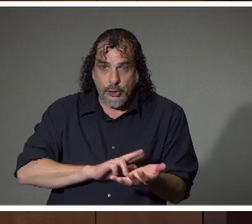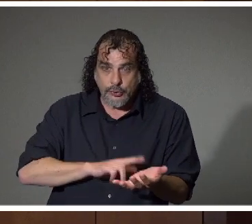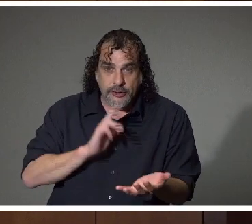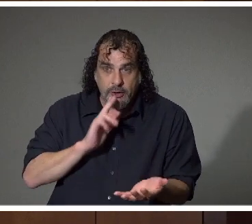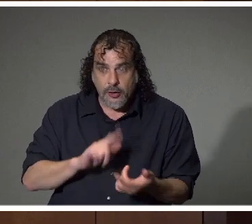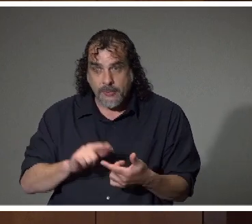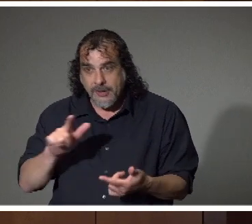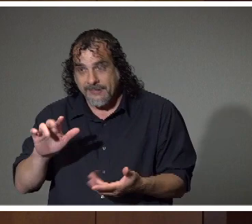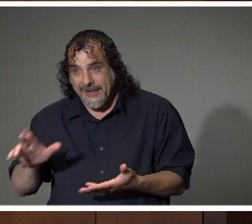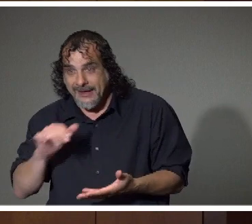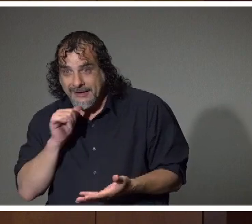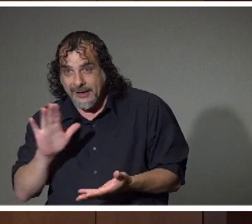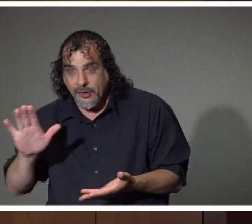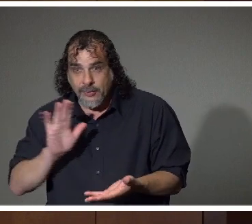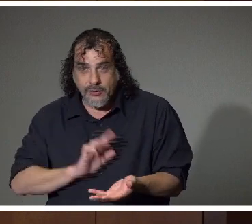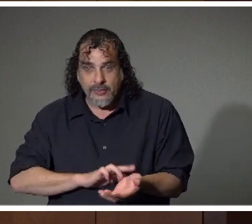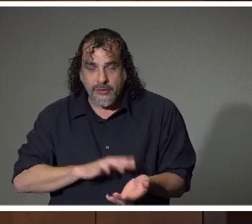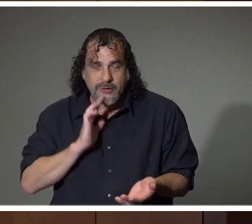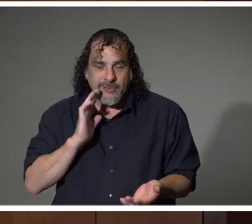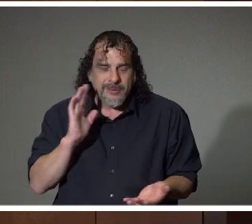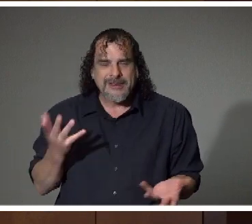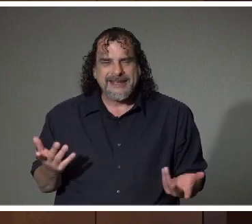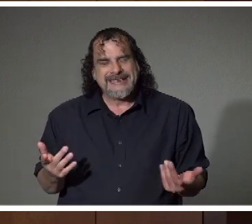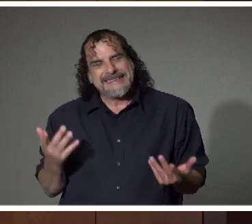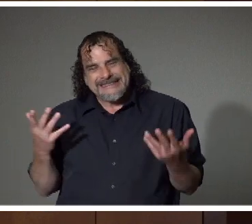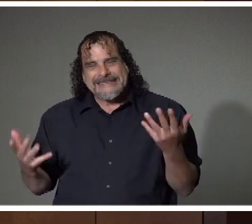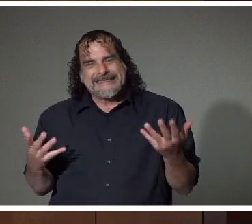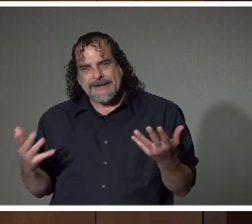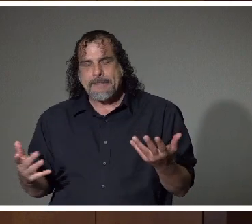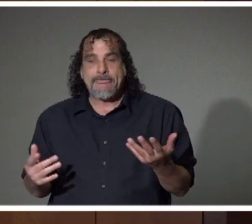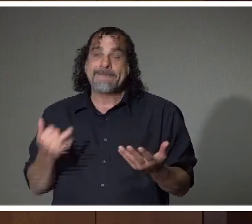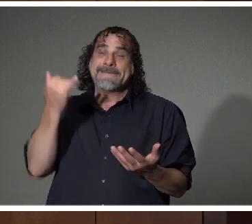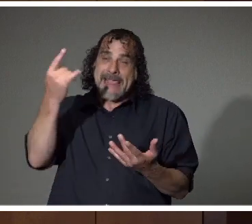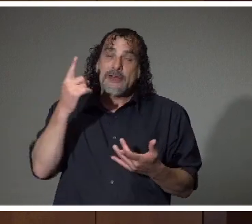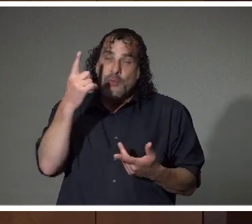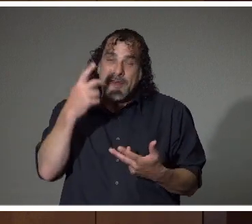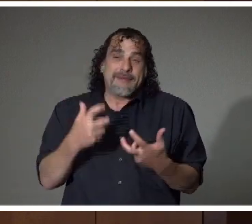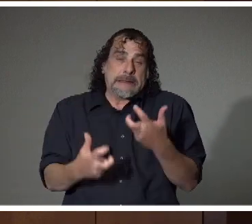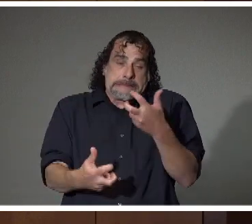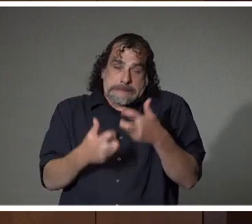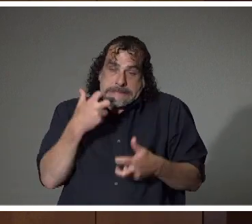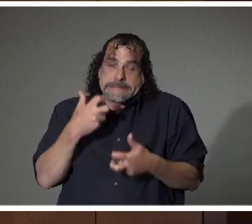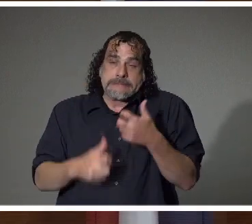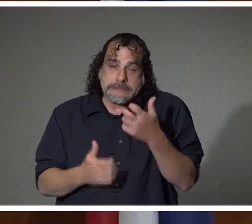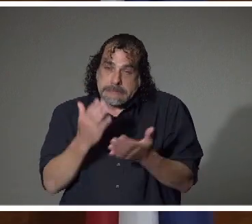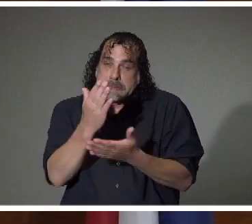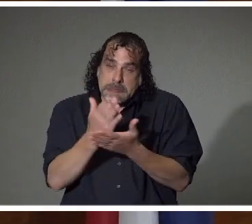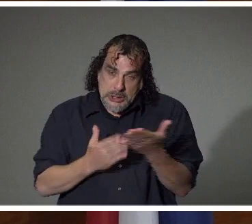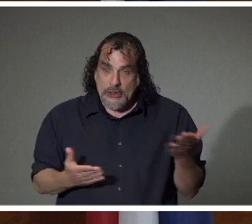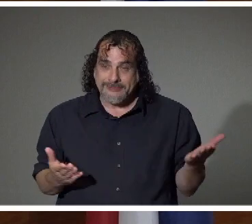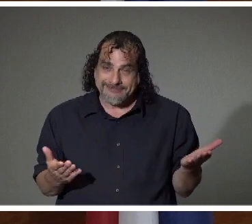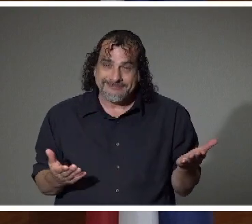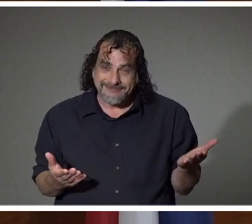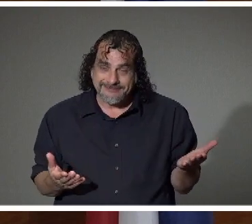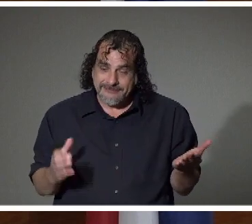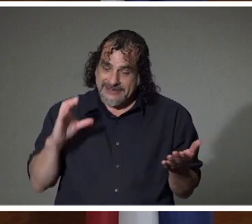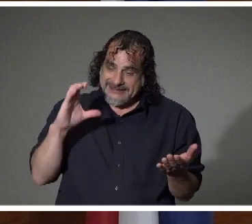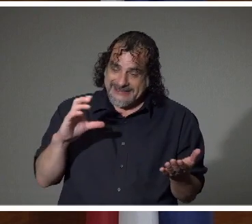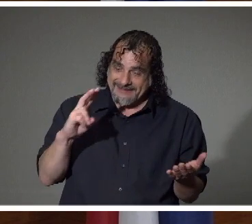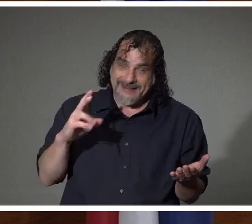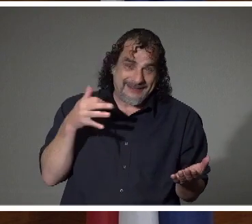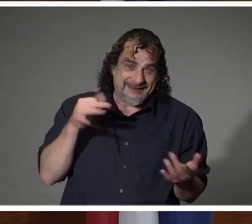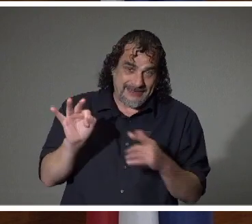happening? You know, and that, quite frankly, is one of the most difficult things about